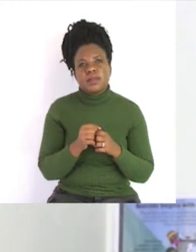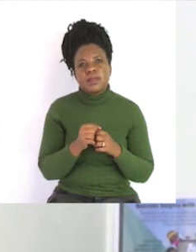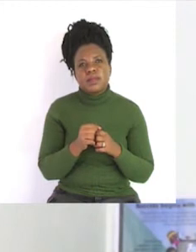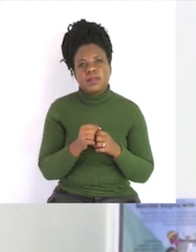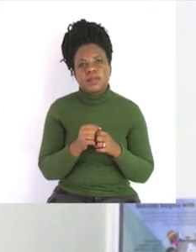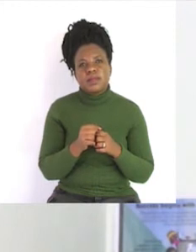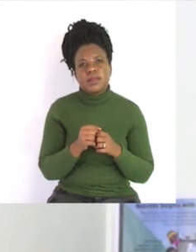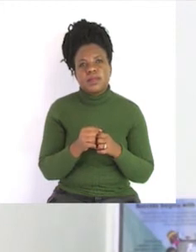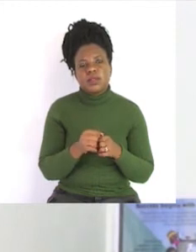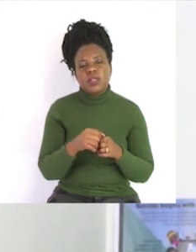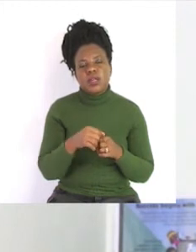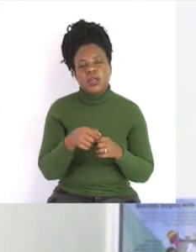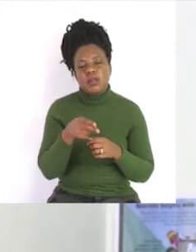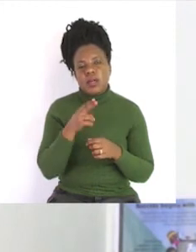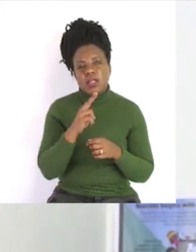see, 24.